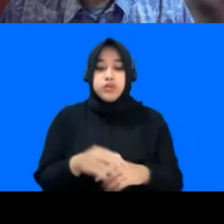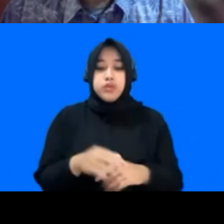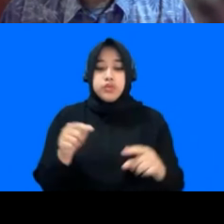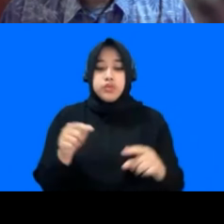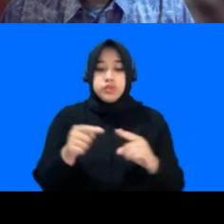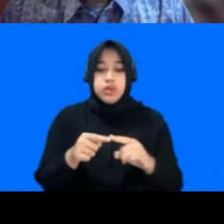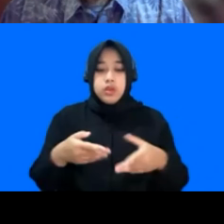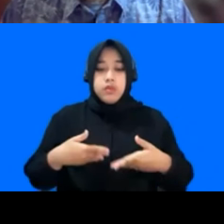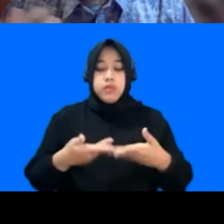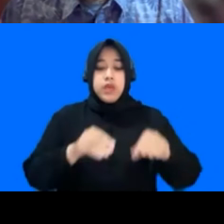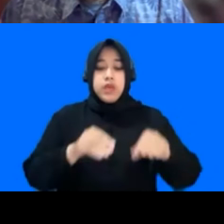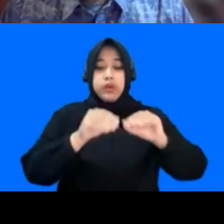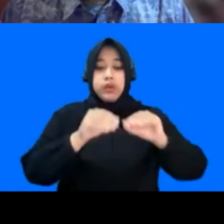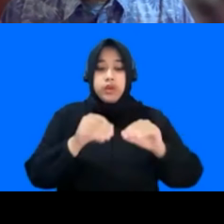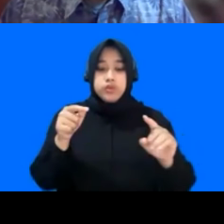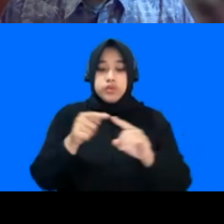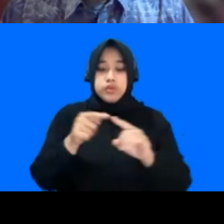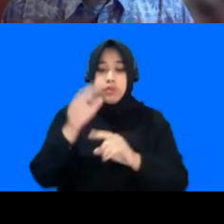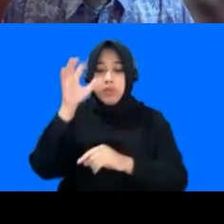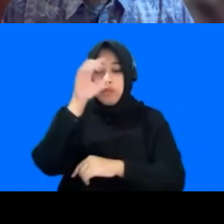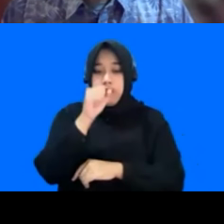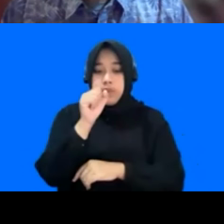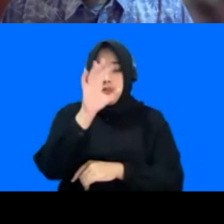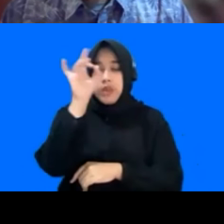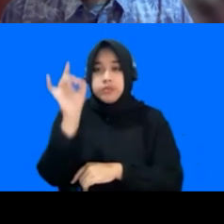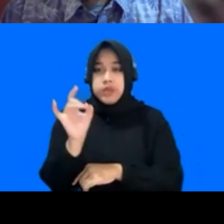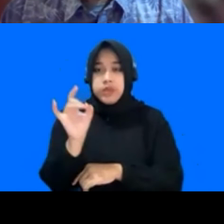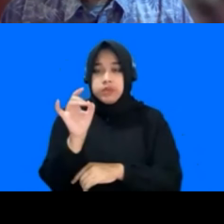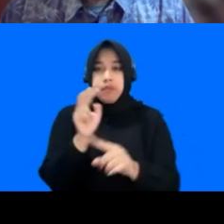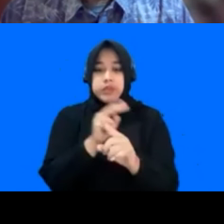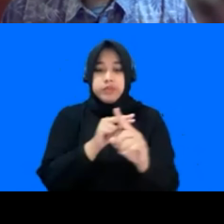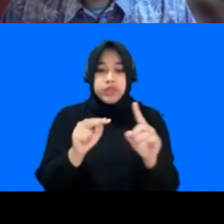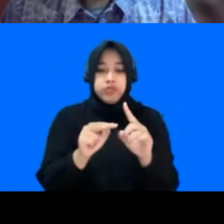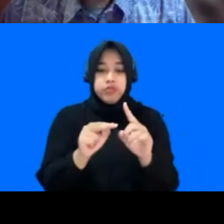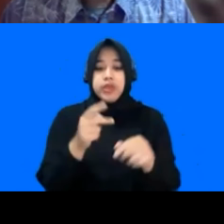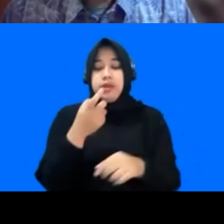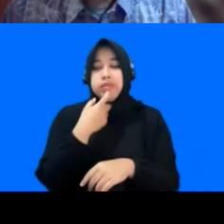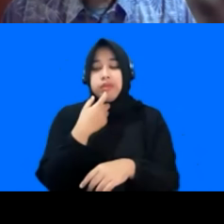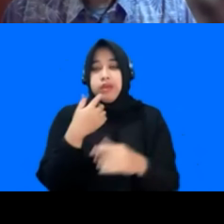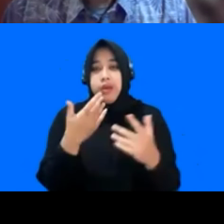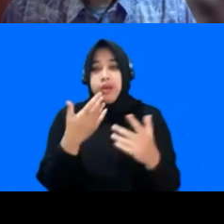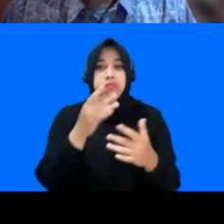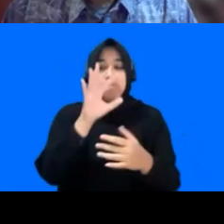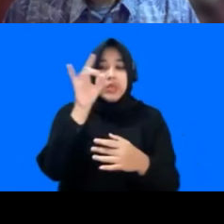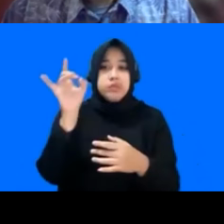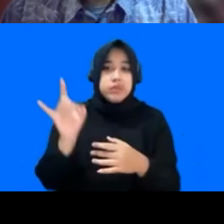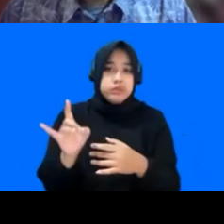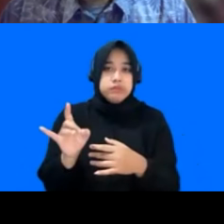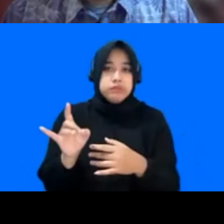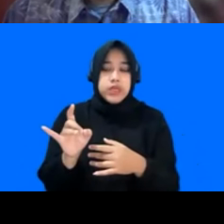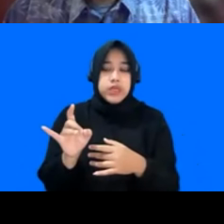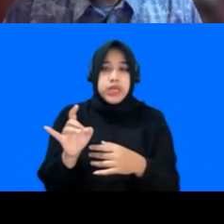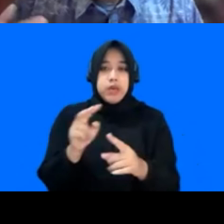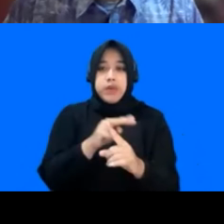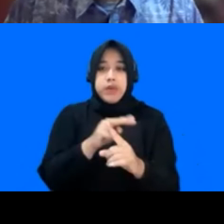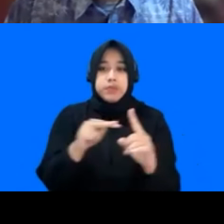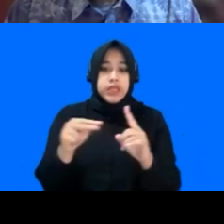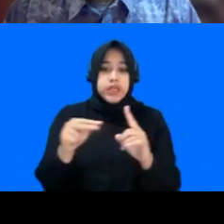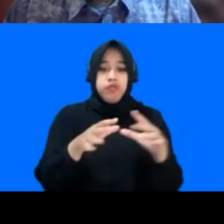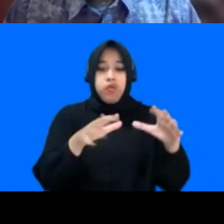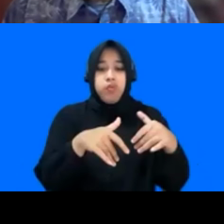view, especially how different groups perceive and diagnose our mobility problems.